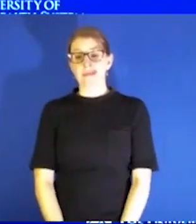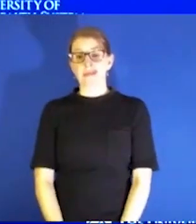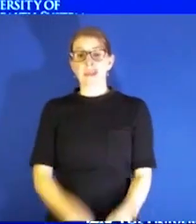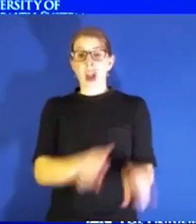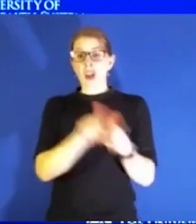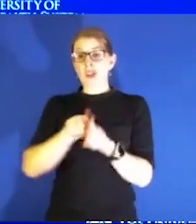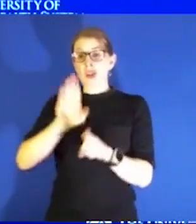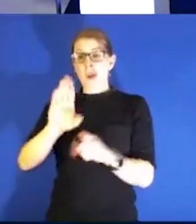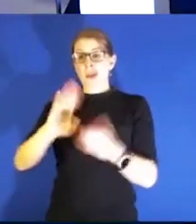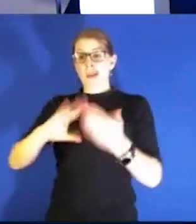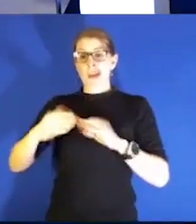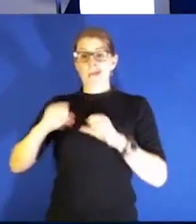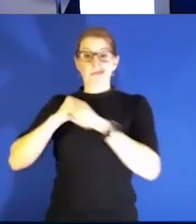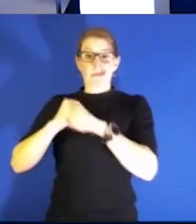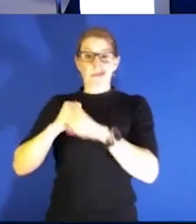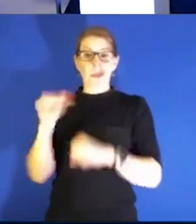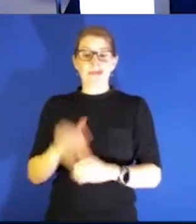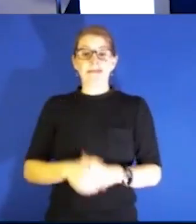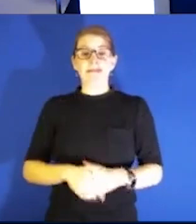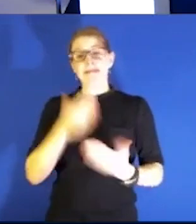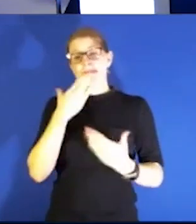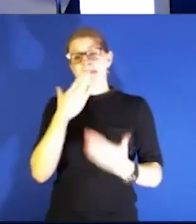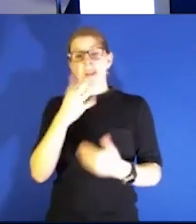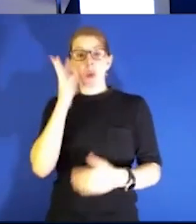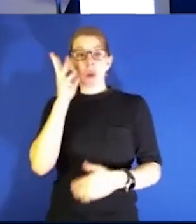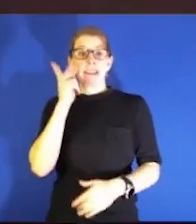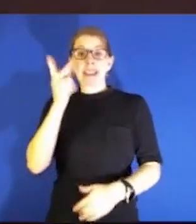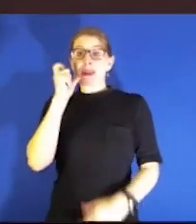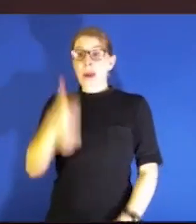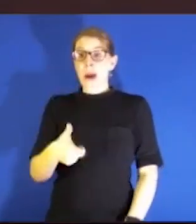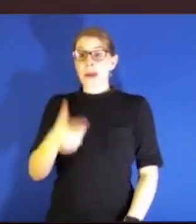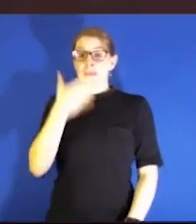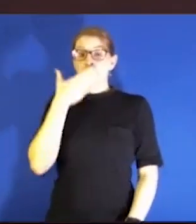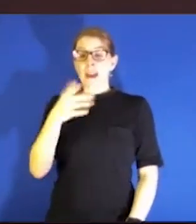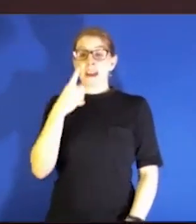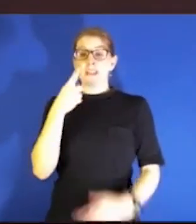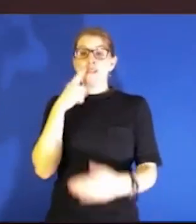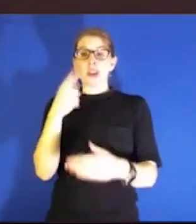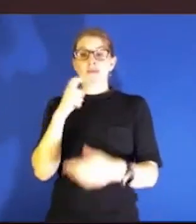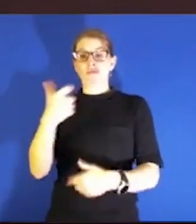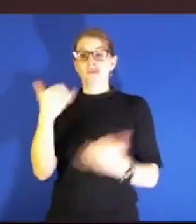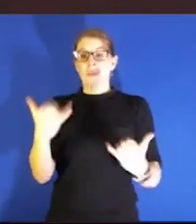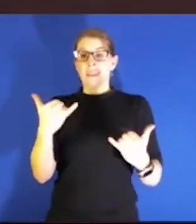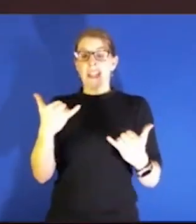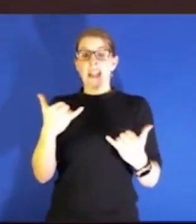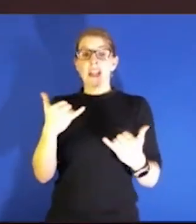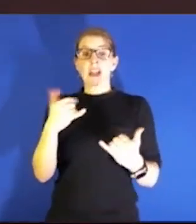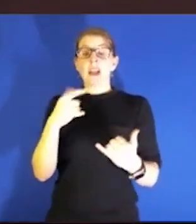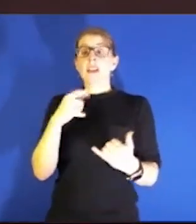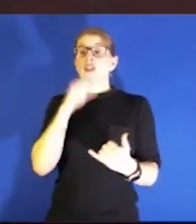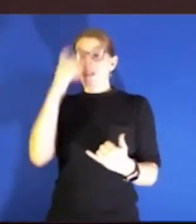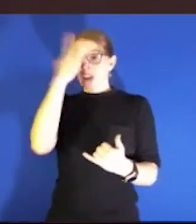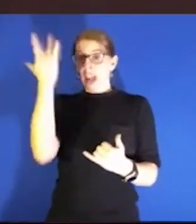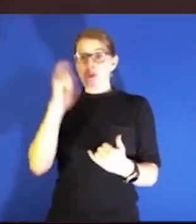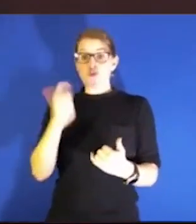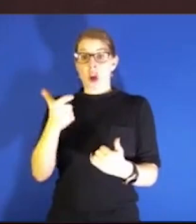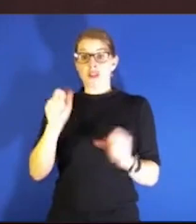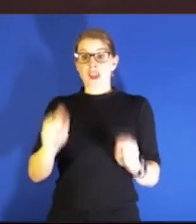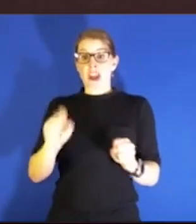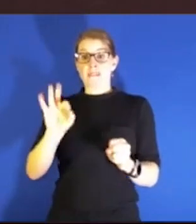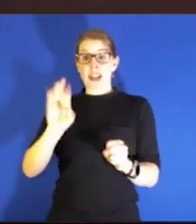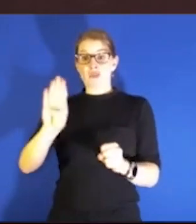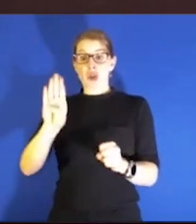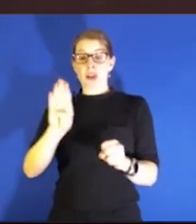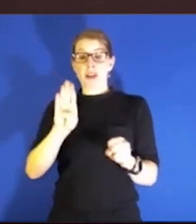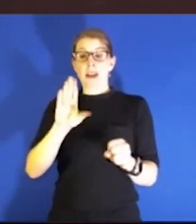So. Dr. Hawkinson, thanks so much. We'll see you back here tomorrow, and thank you all for being with us today. Don't forget, you can catch our shows anytime on our Facebook channel